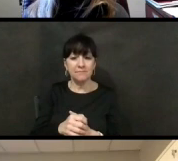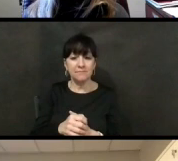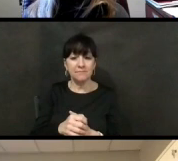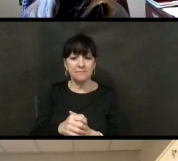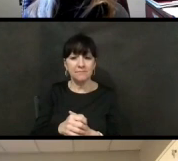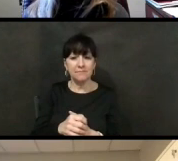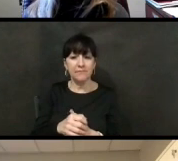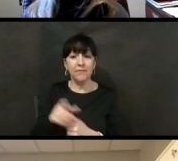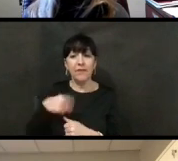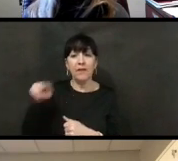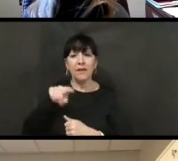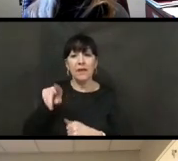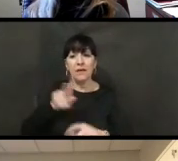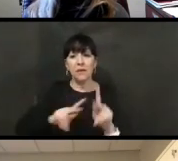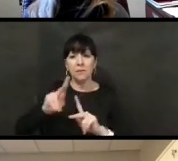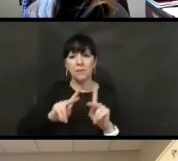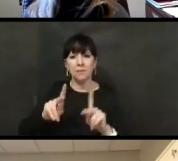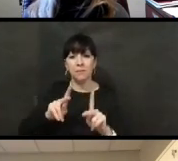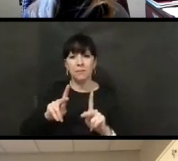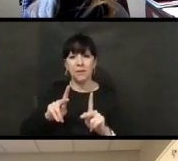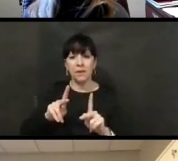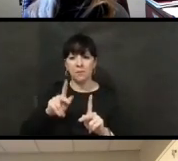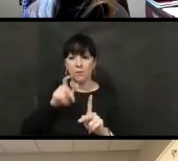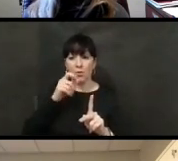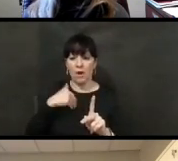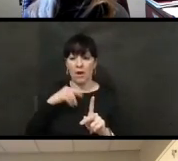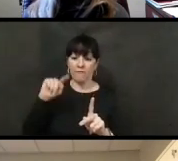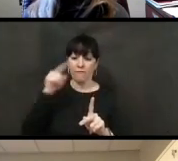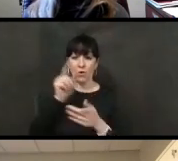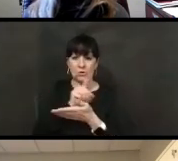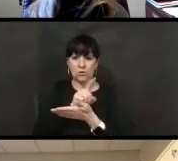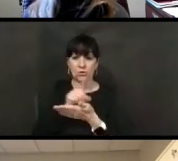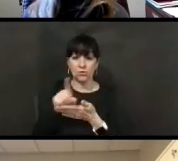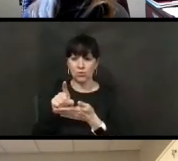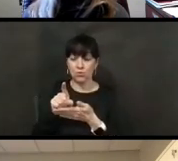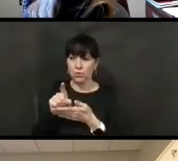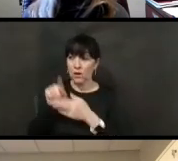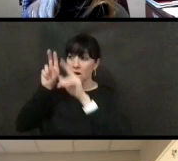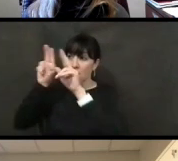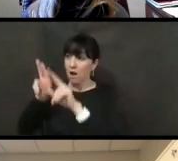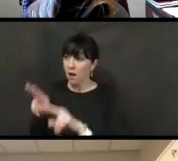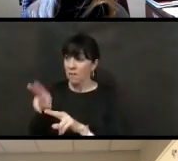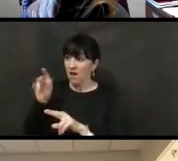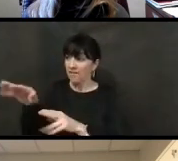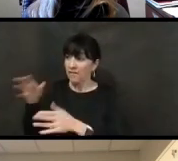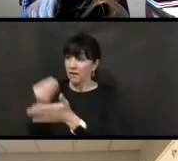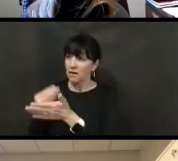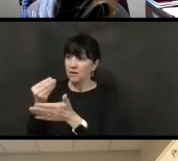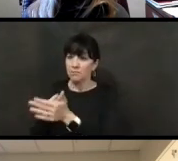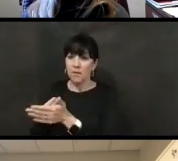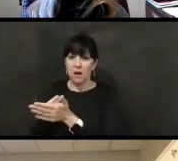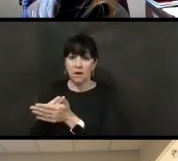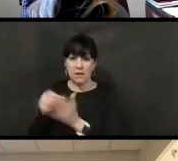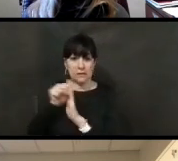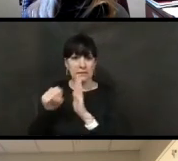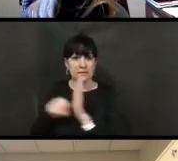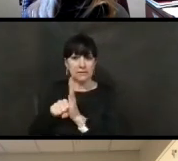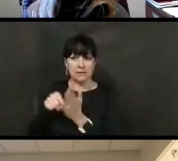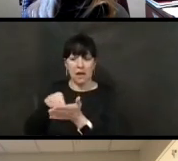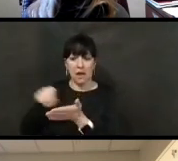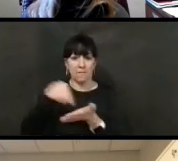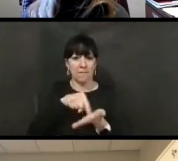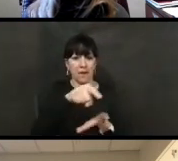all individuals on unemployment. And so the amount that pretty much comes up to is probably